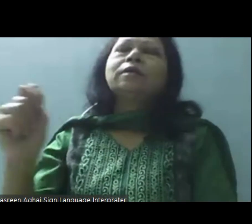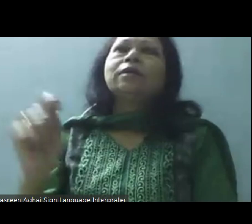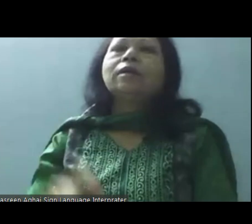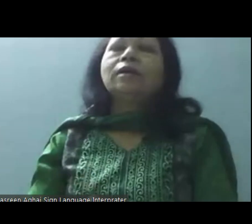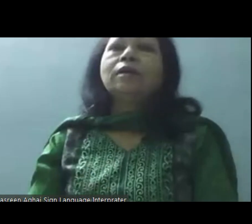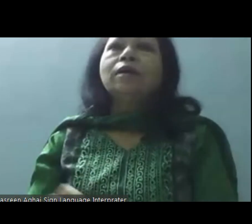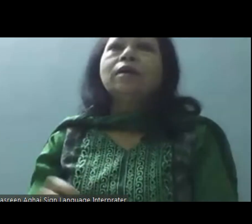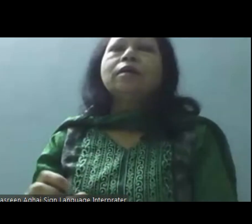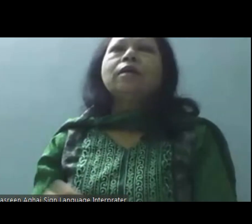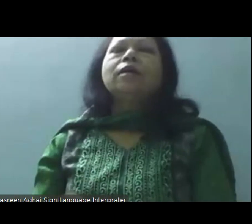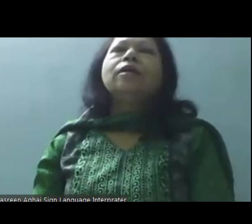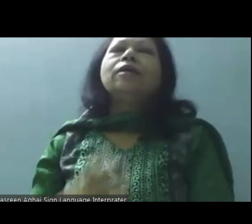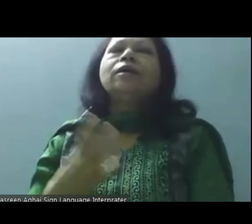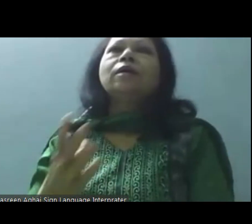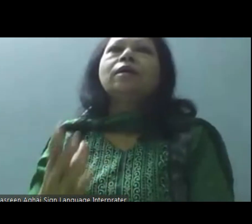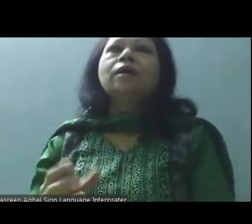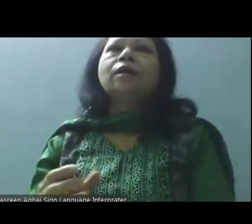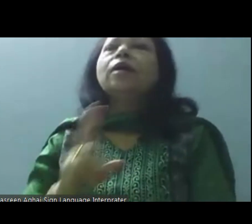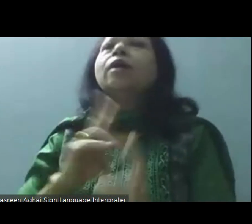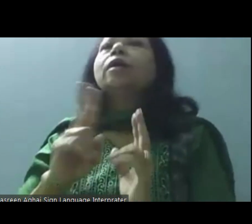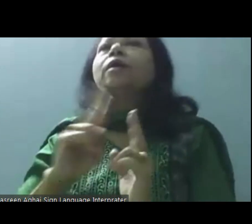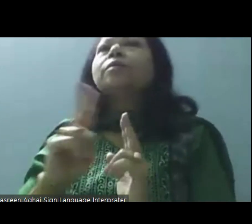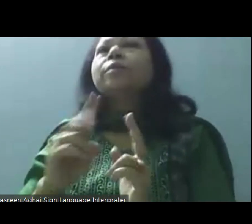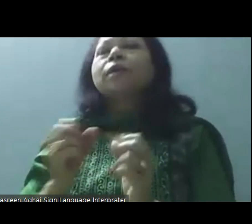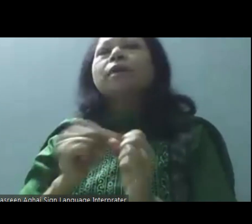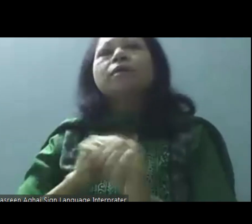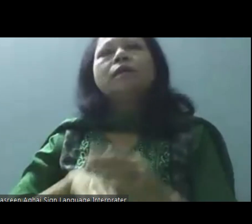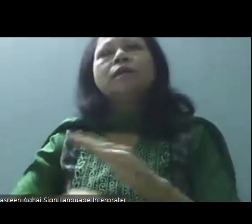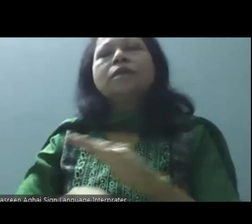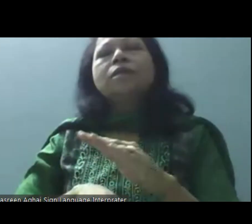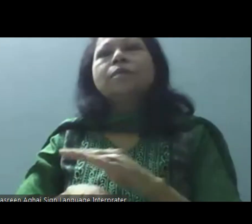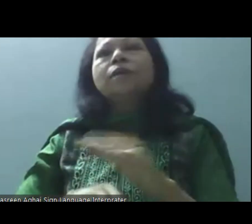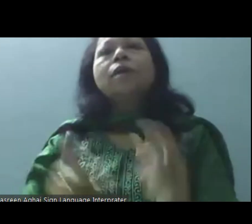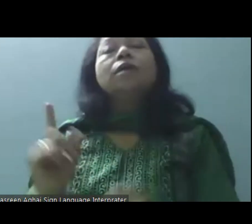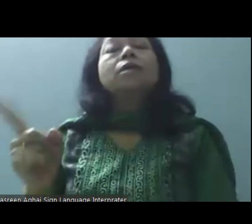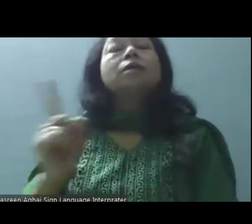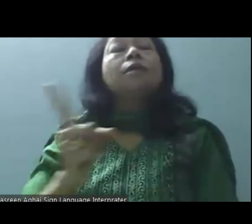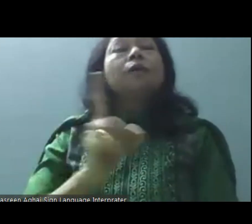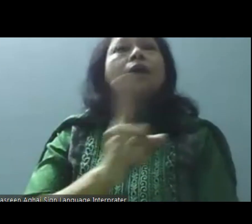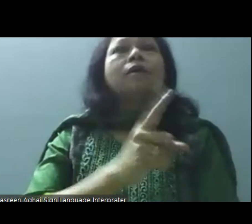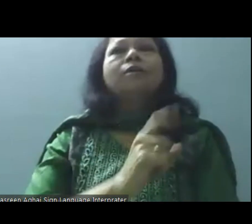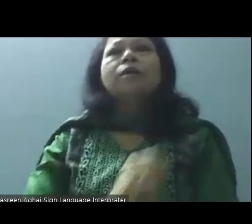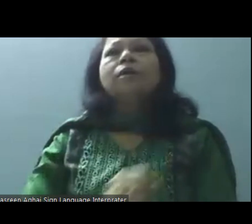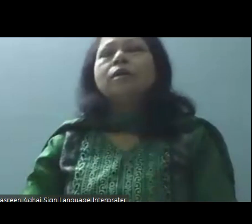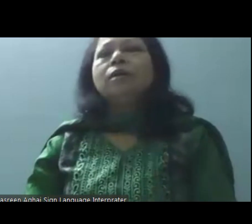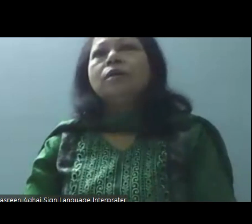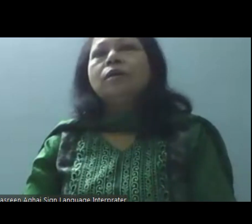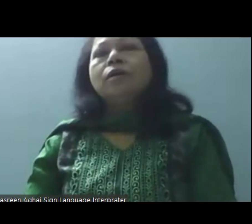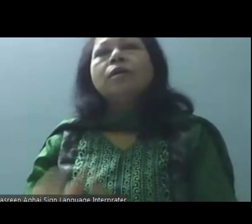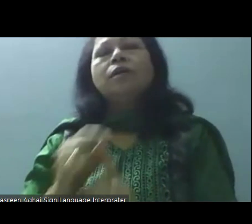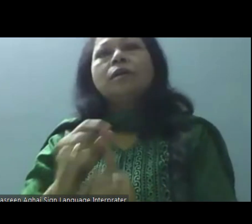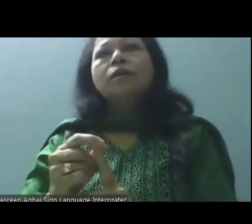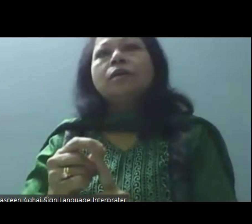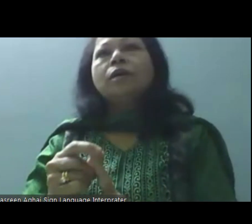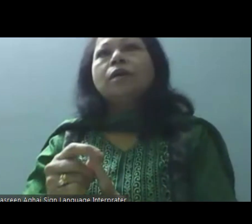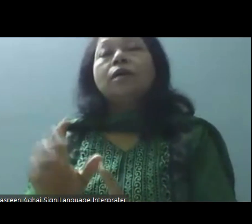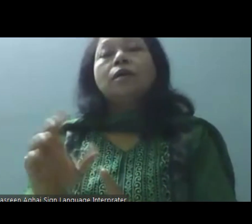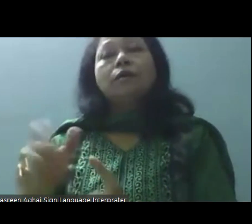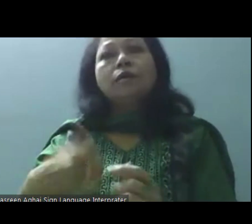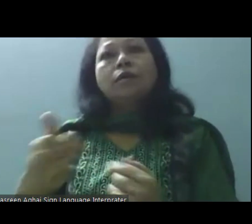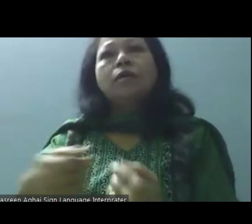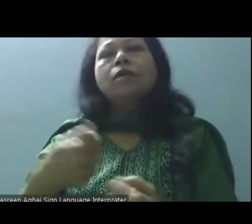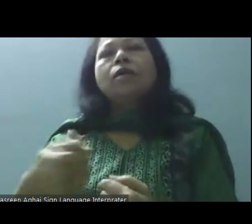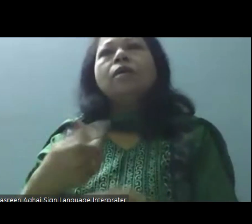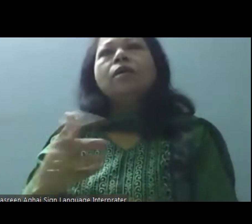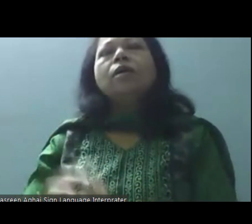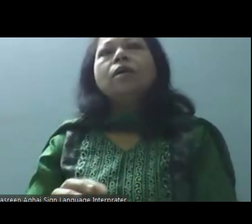information technology and communication should be accessible for everybody, and we need to actualize the law